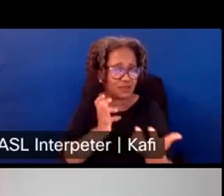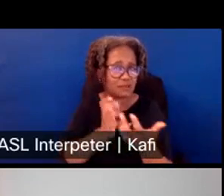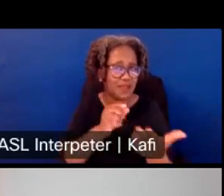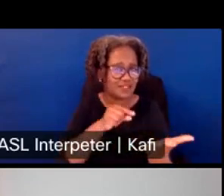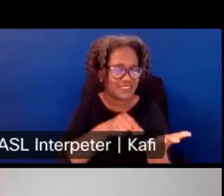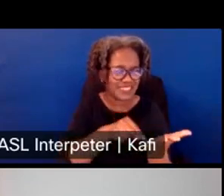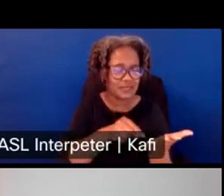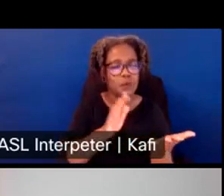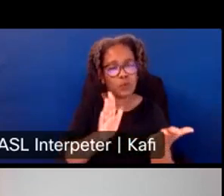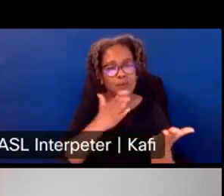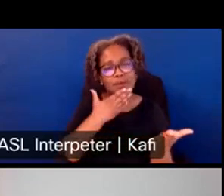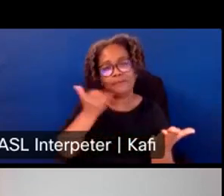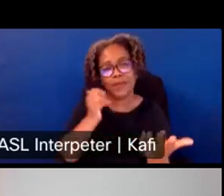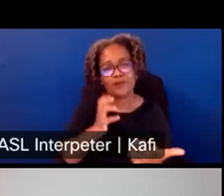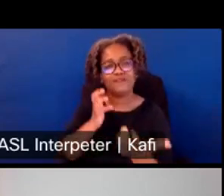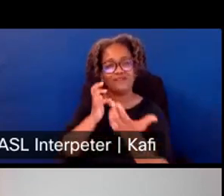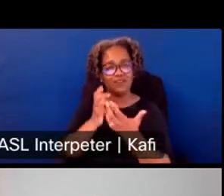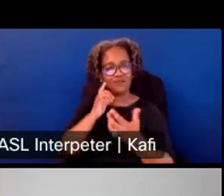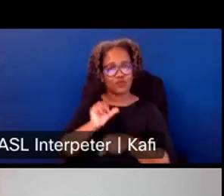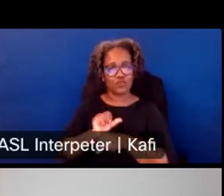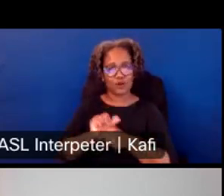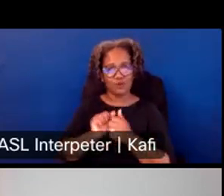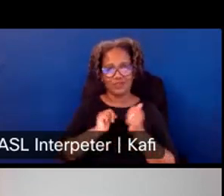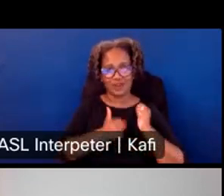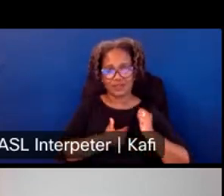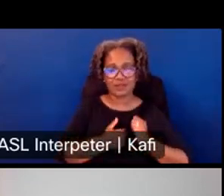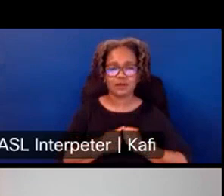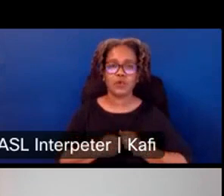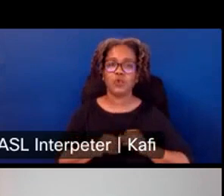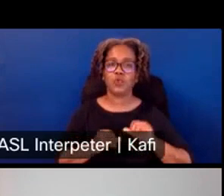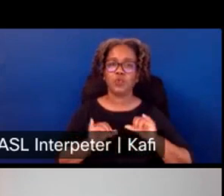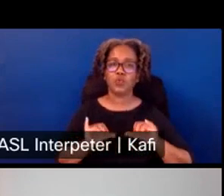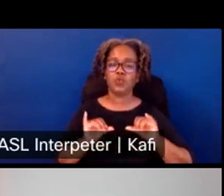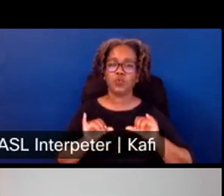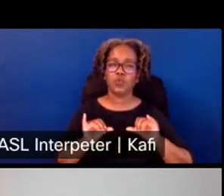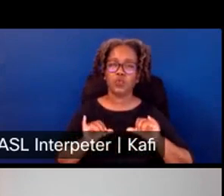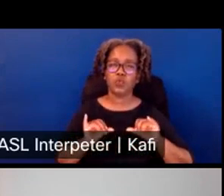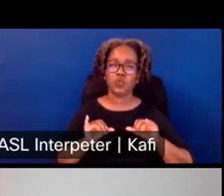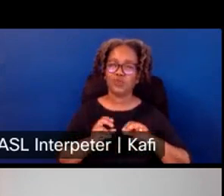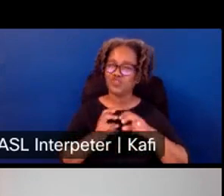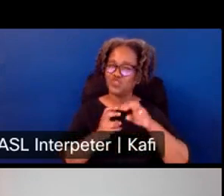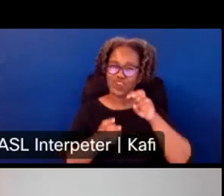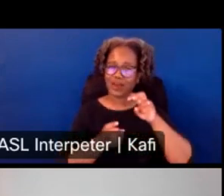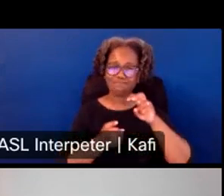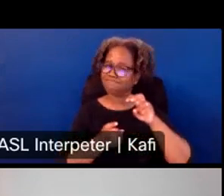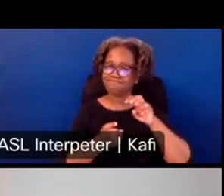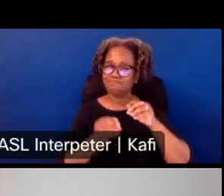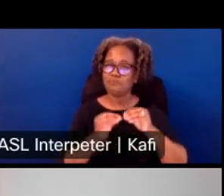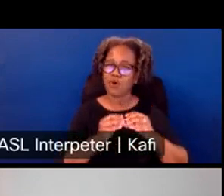times. And I think it was more heartbreaking than shocking. The environment